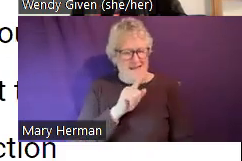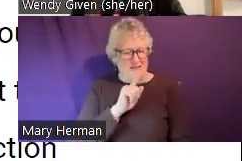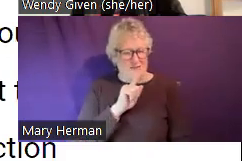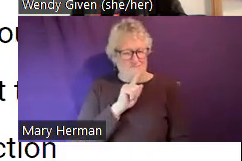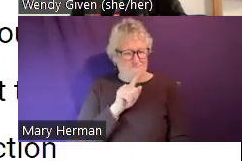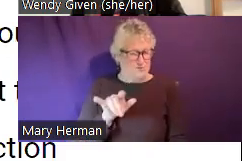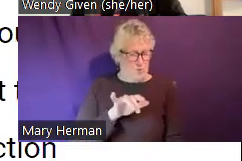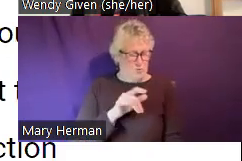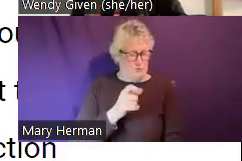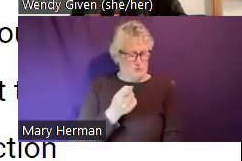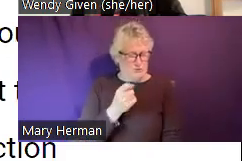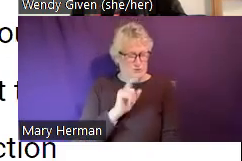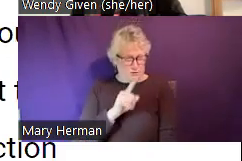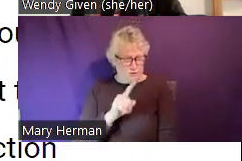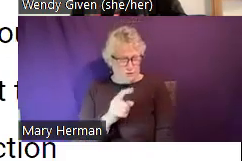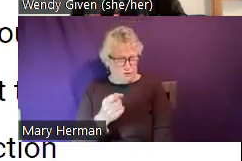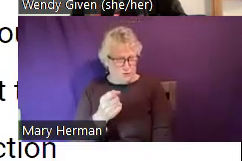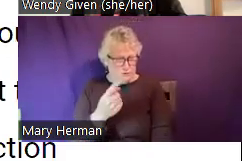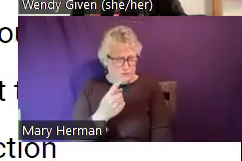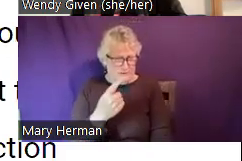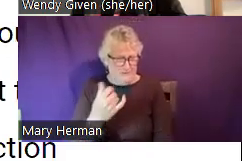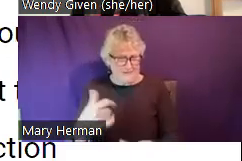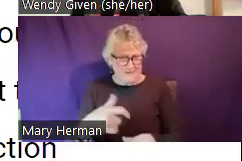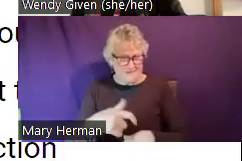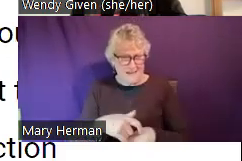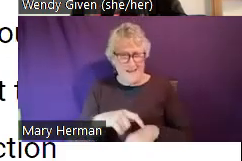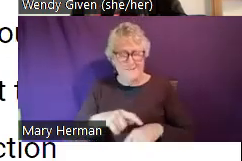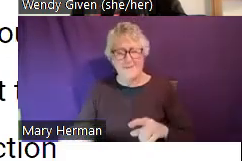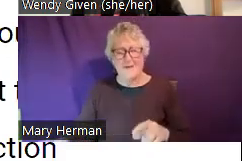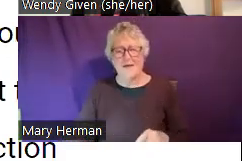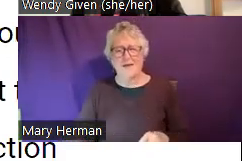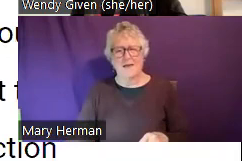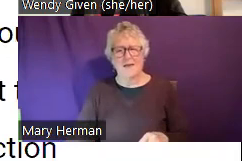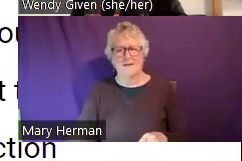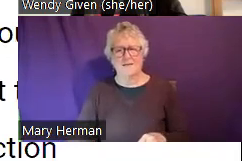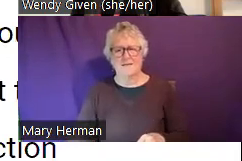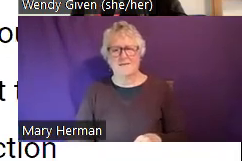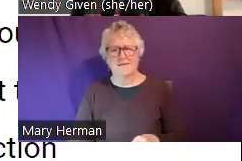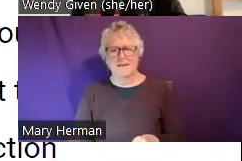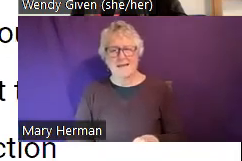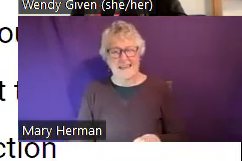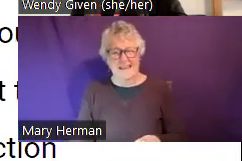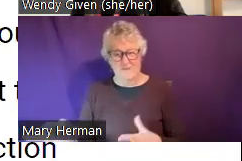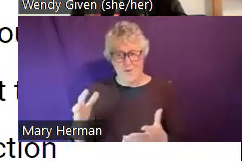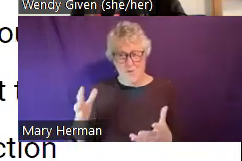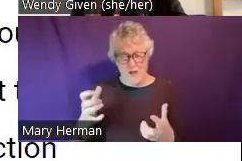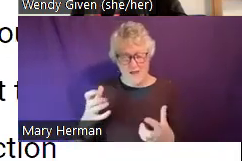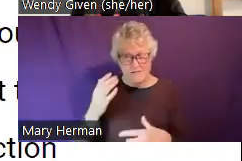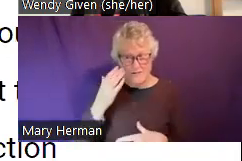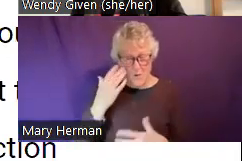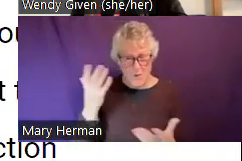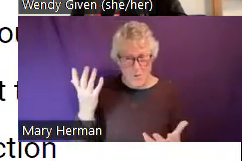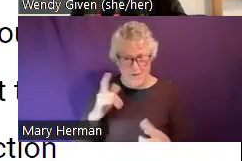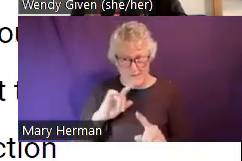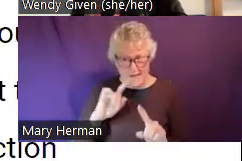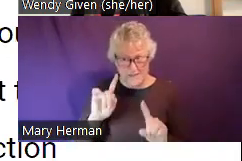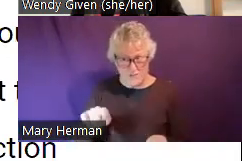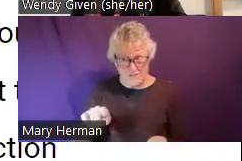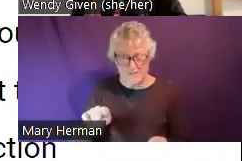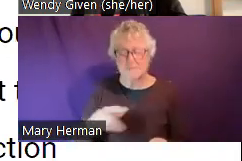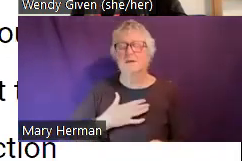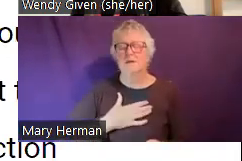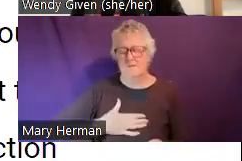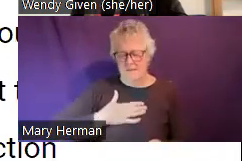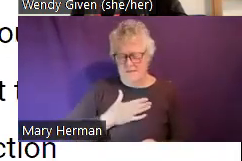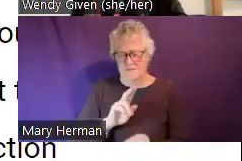you want directly to know when that happens, what the answer to that question is, please use the question